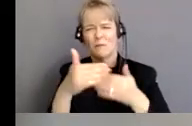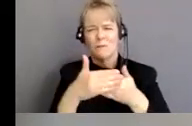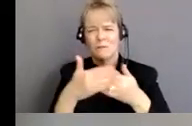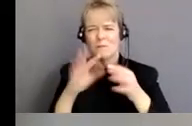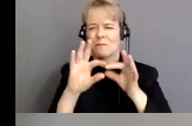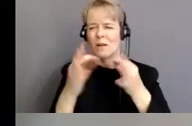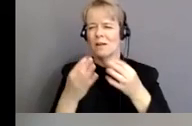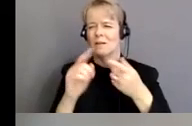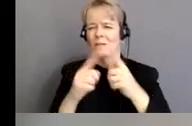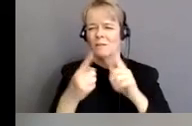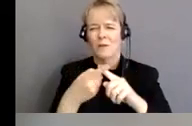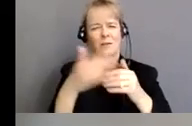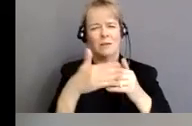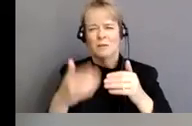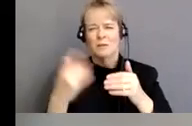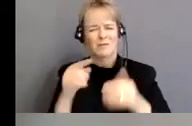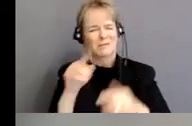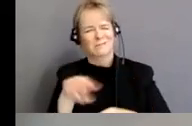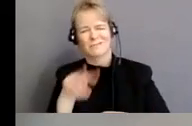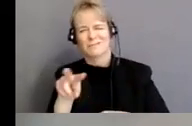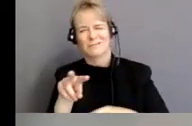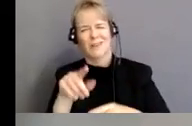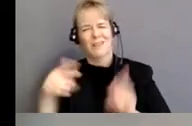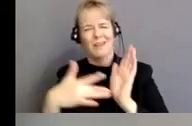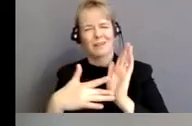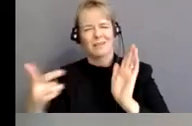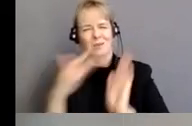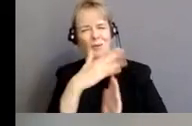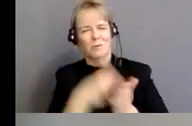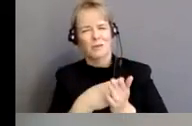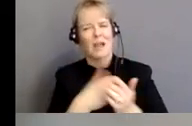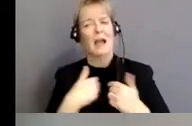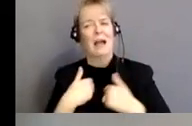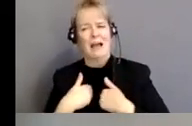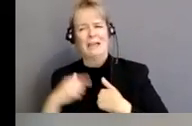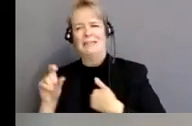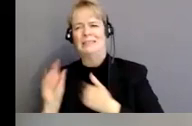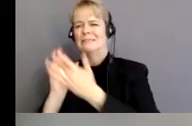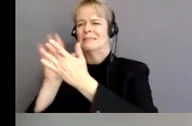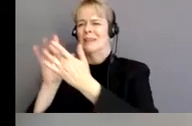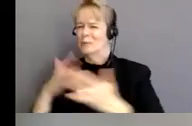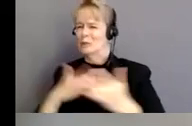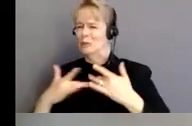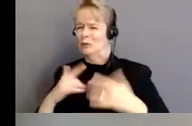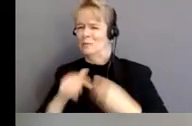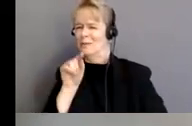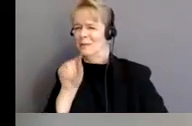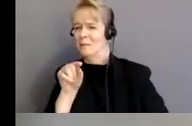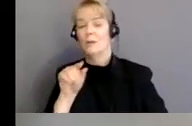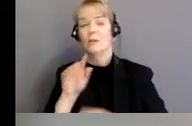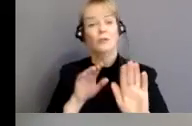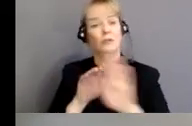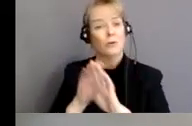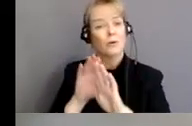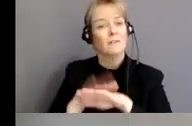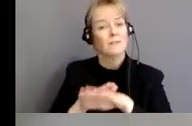reach out to someone that my clients trust on their behalf to have a discussion because I'm concerned. Then at least they